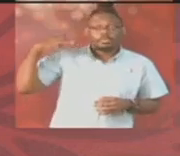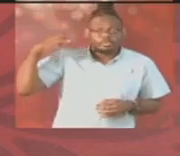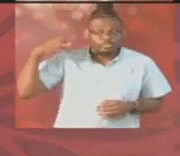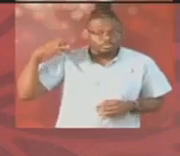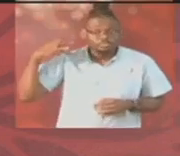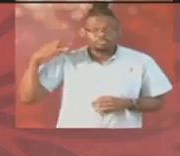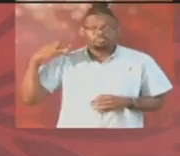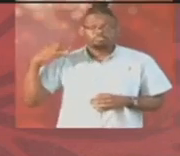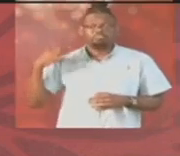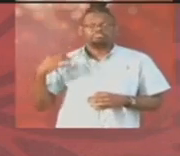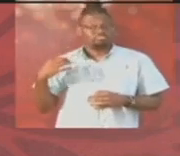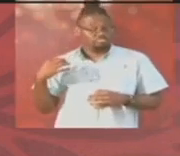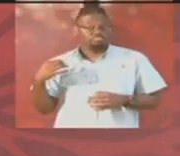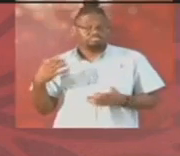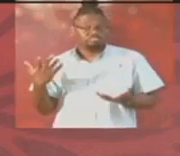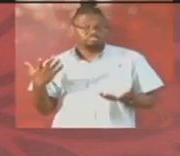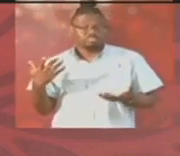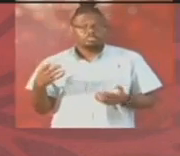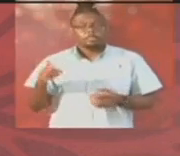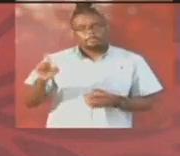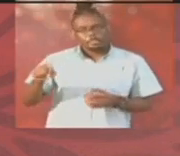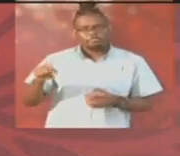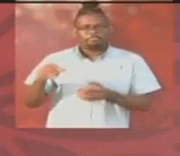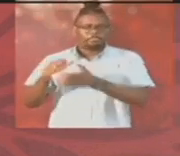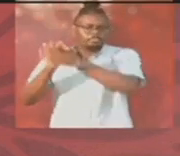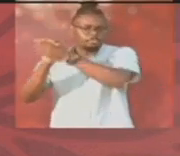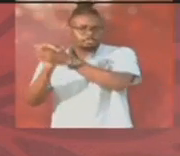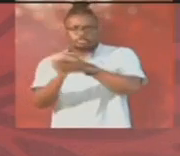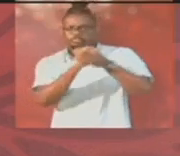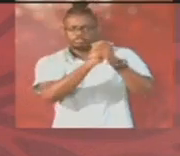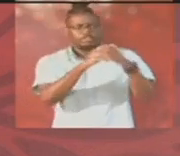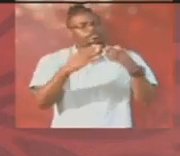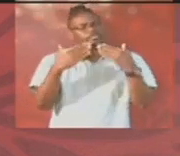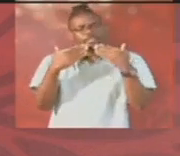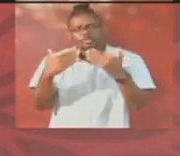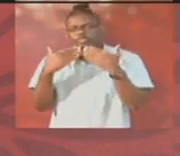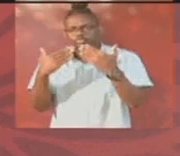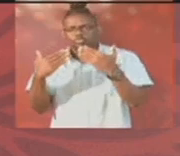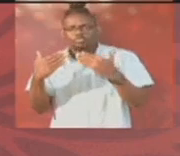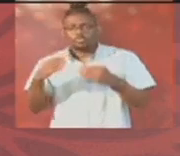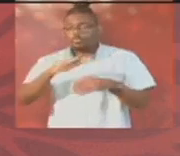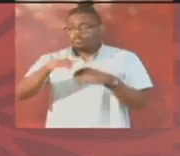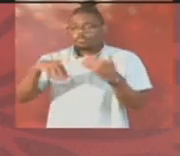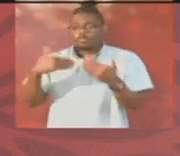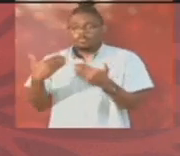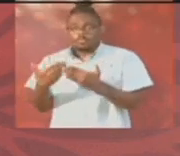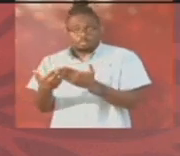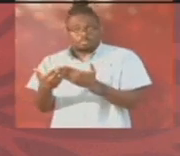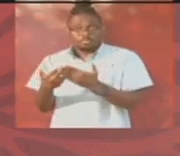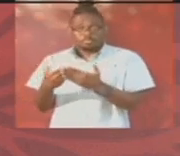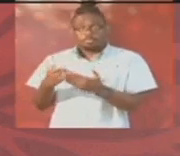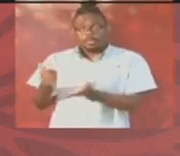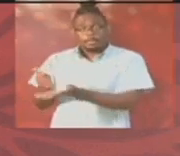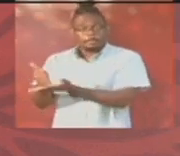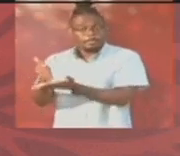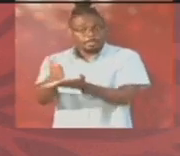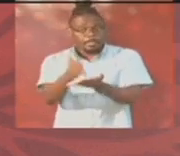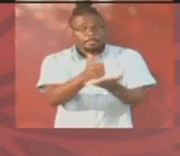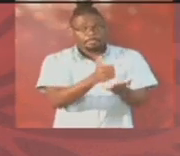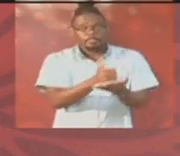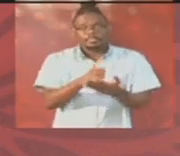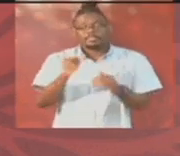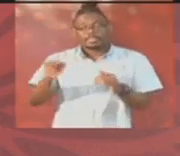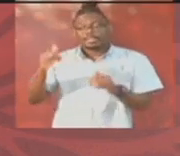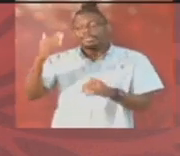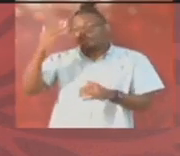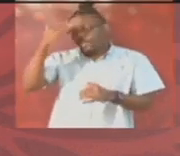tirelessly, and they must be congratulated and thanked because they as well assisted us in achieving the type of numbers that we have achieved